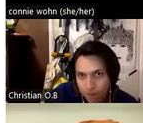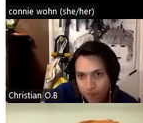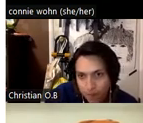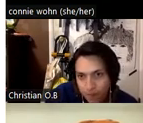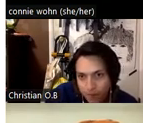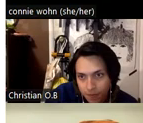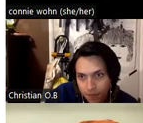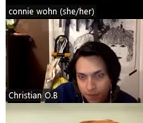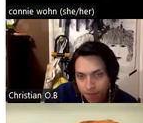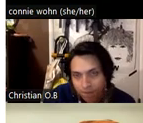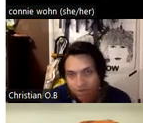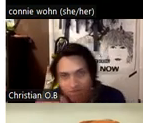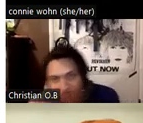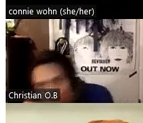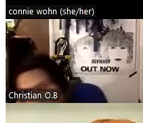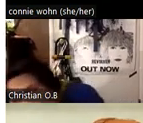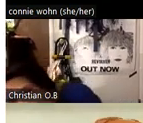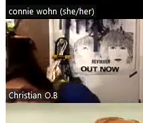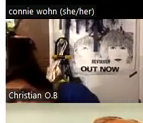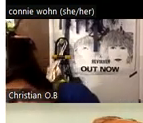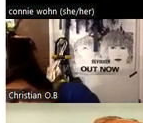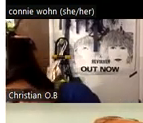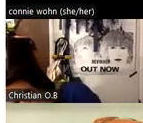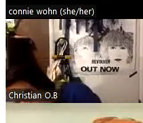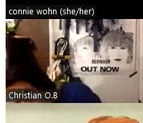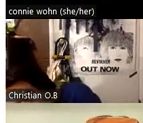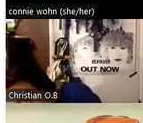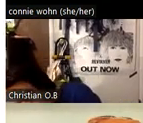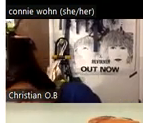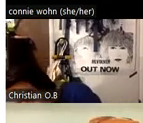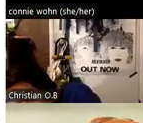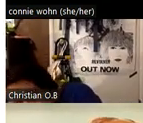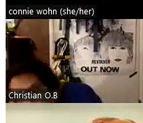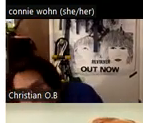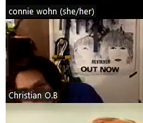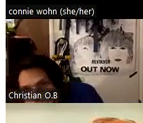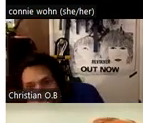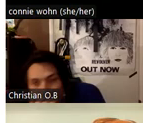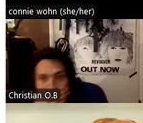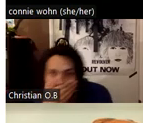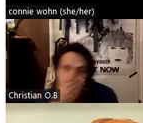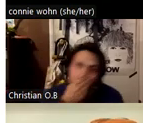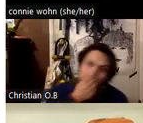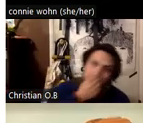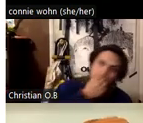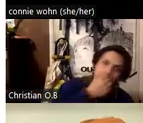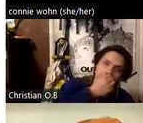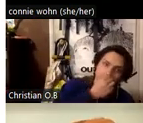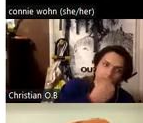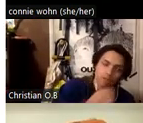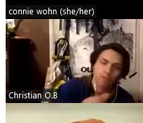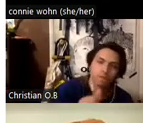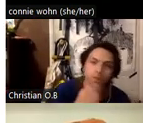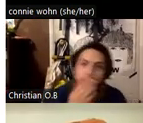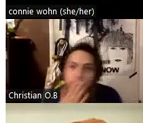as a whatever, you know. Yeah, I mean, at some point in this process, it's actually in the next phase of work. So the